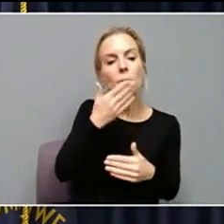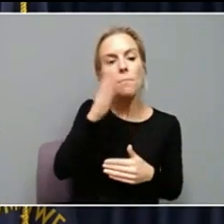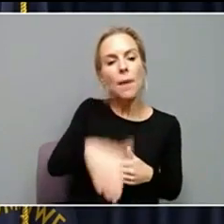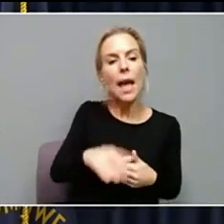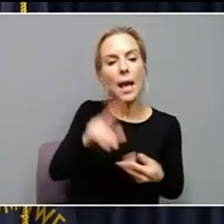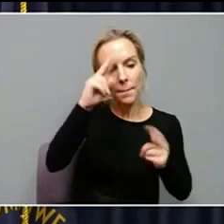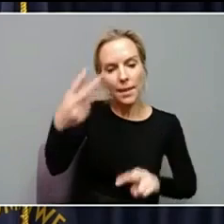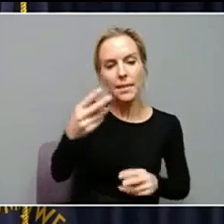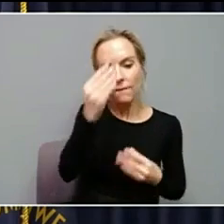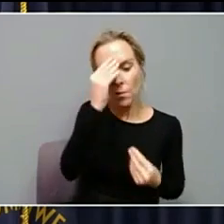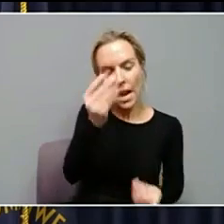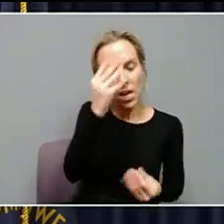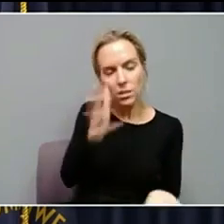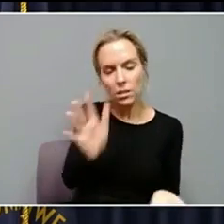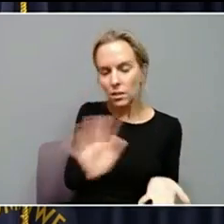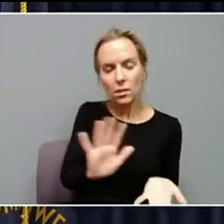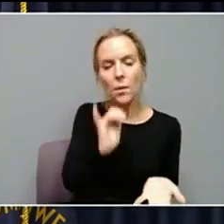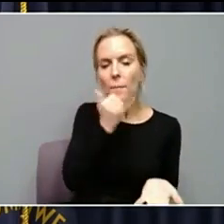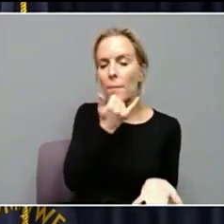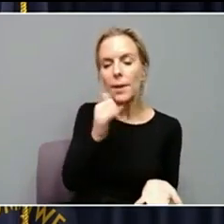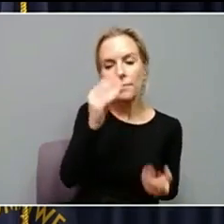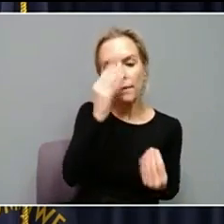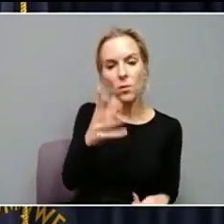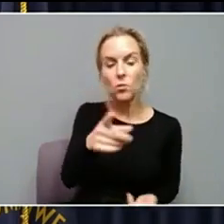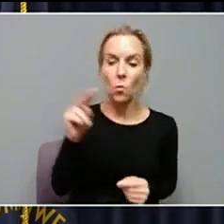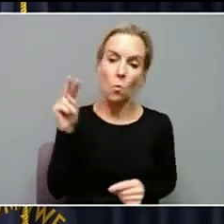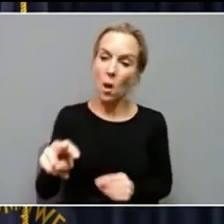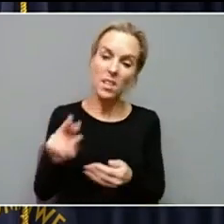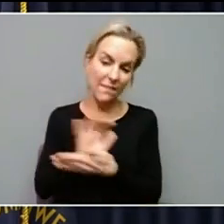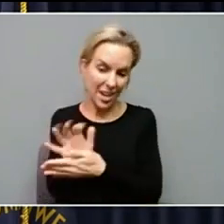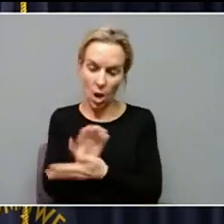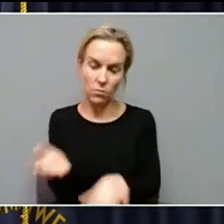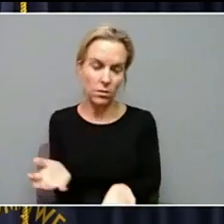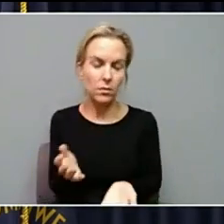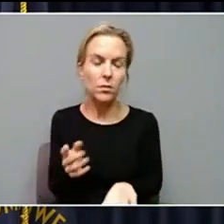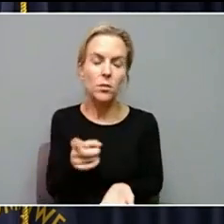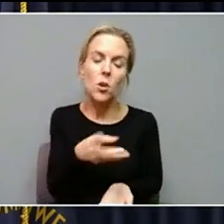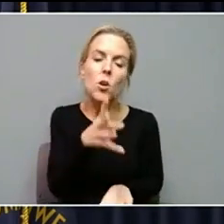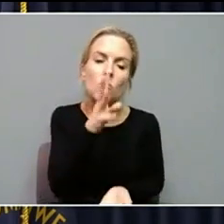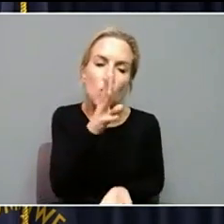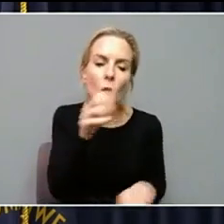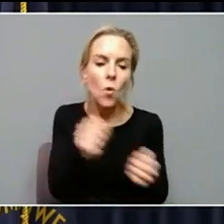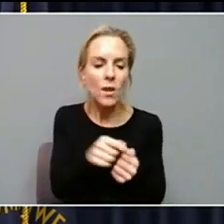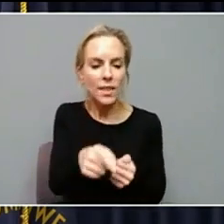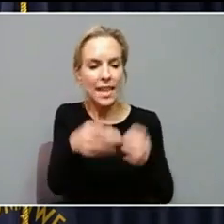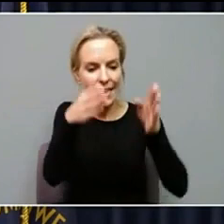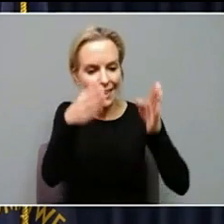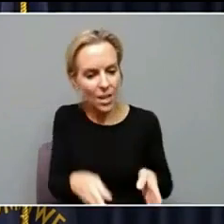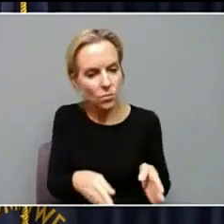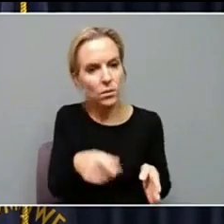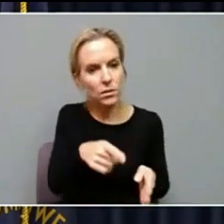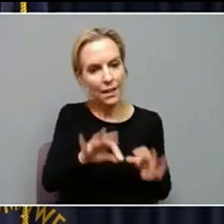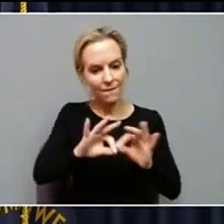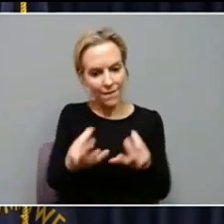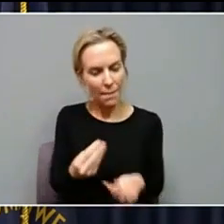stop, ought to watch the videos or even talk to the individuals, these family members that have watched